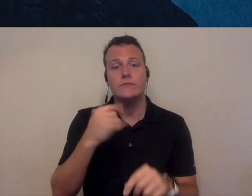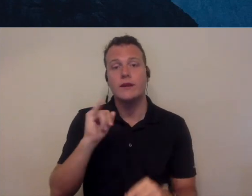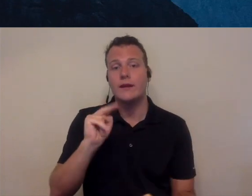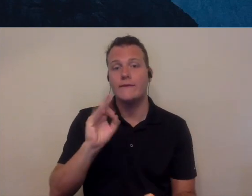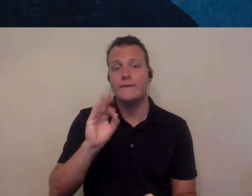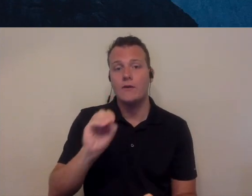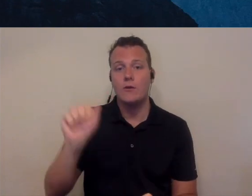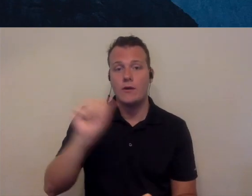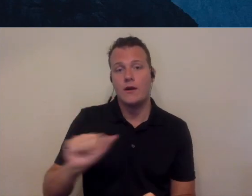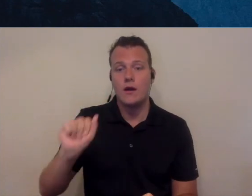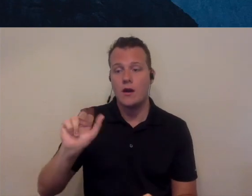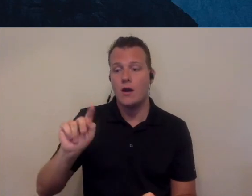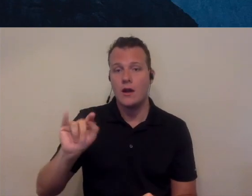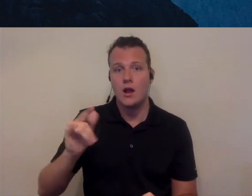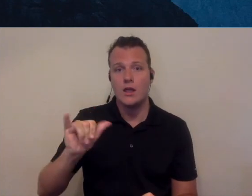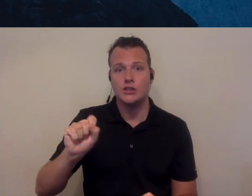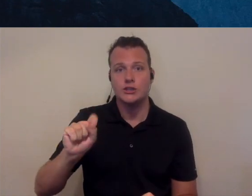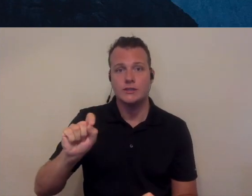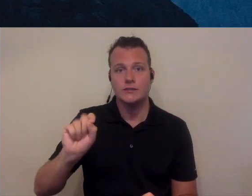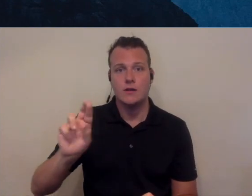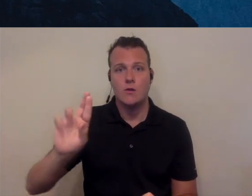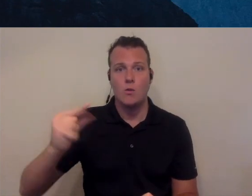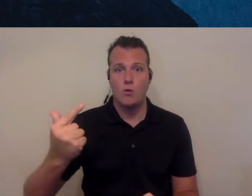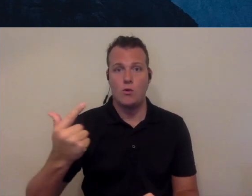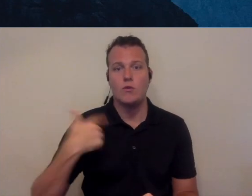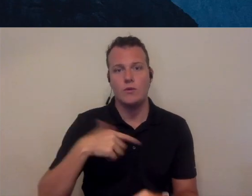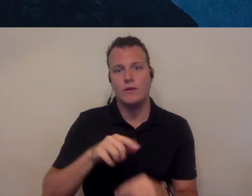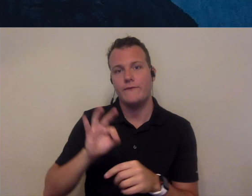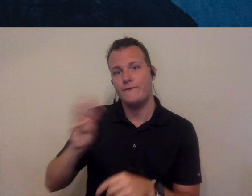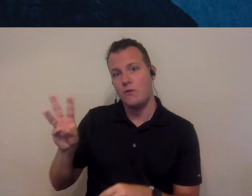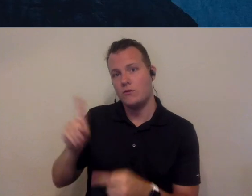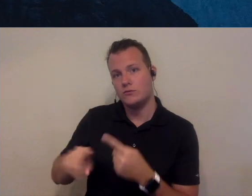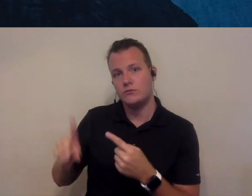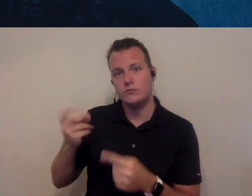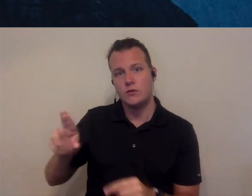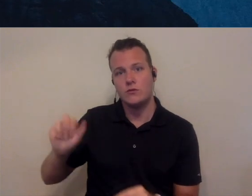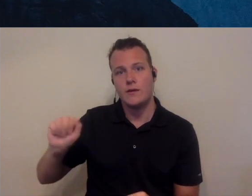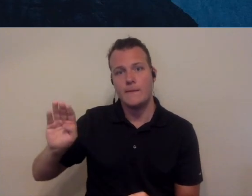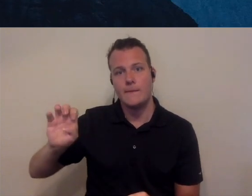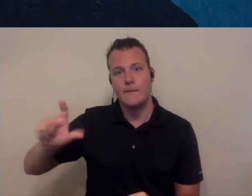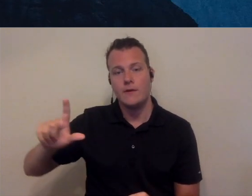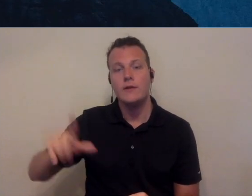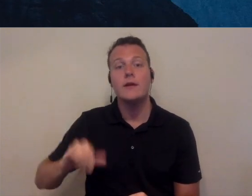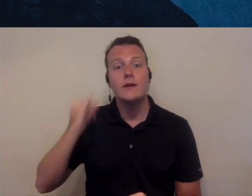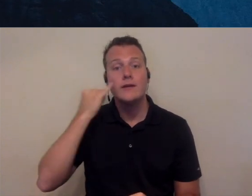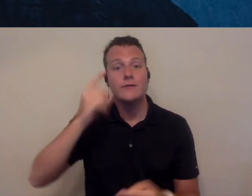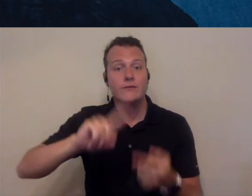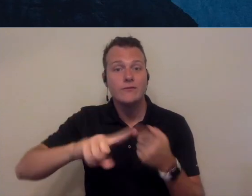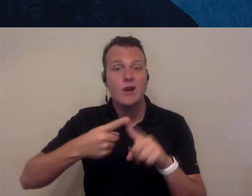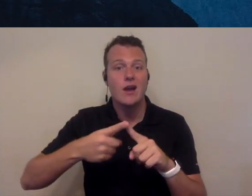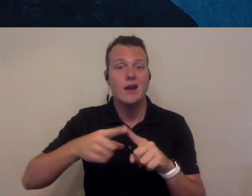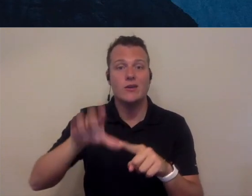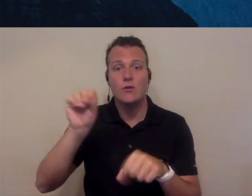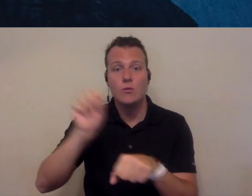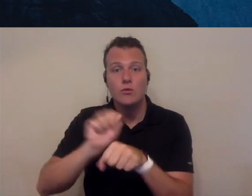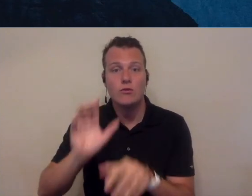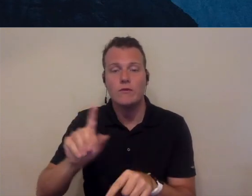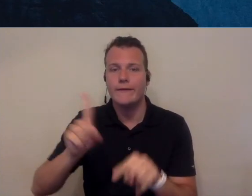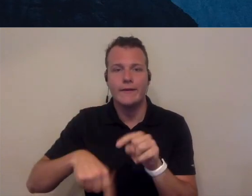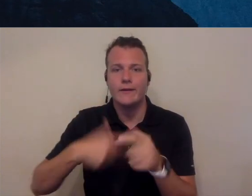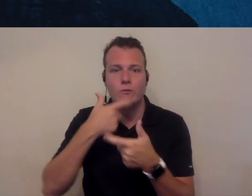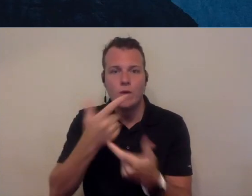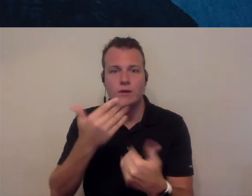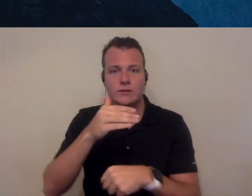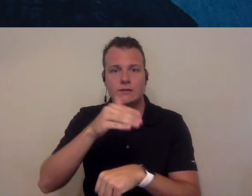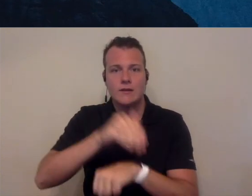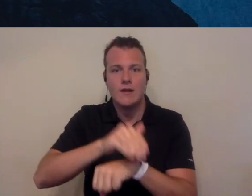questions, please send them to info@audiologist.org, and we will forward those on to Dr. Abel. If you have friends or